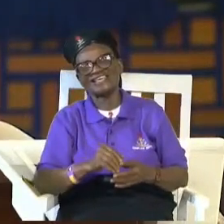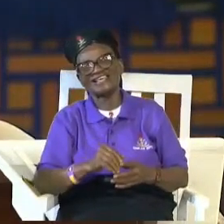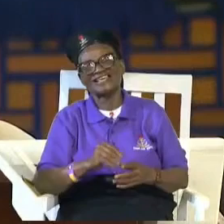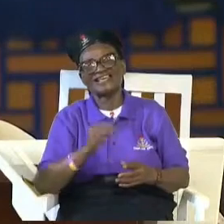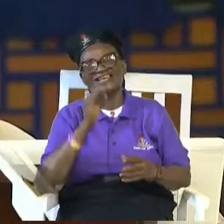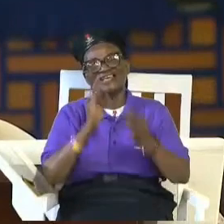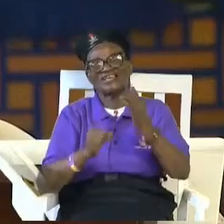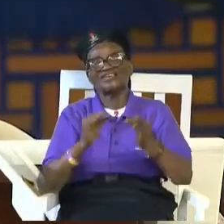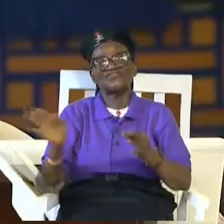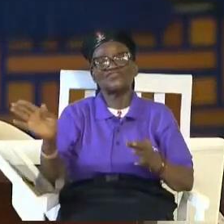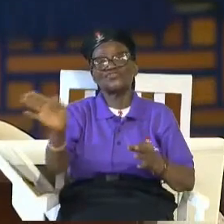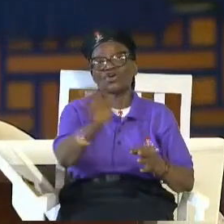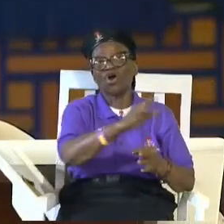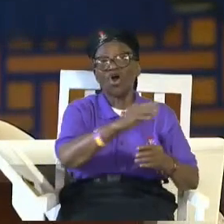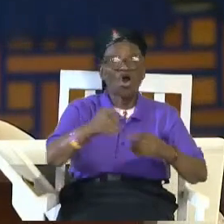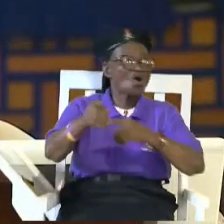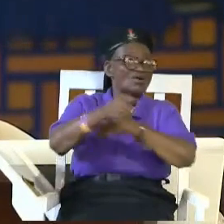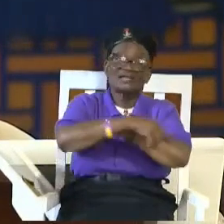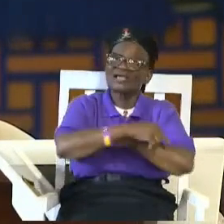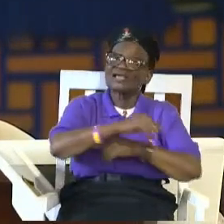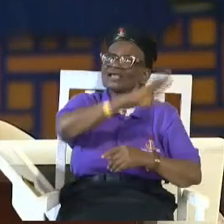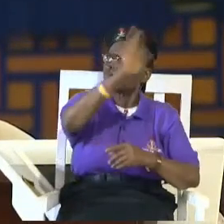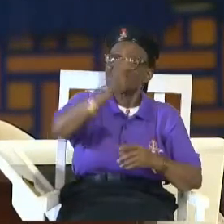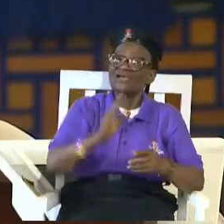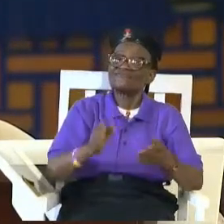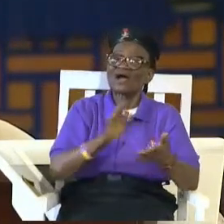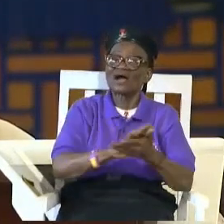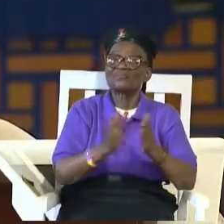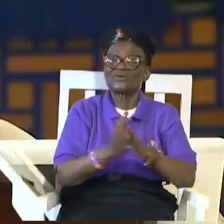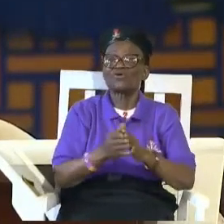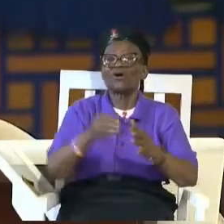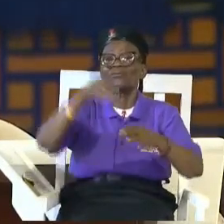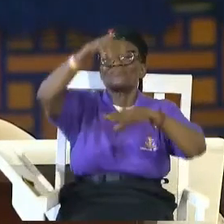if your day never becomes night.